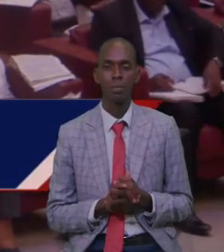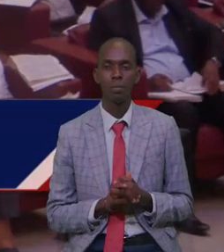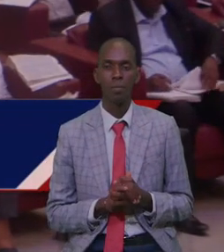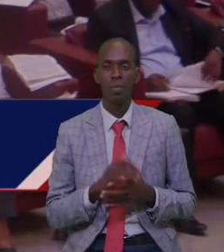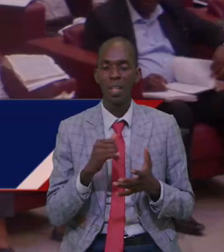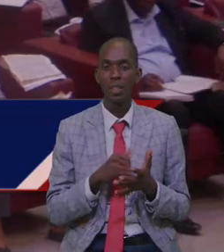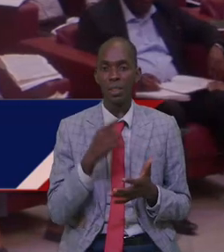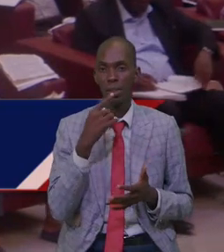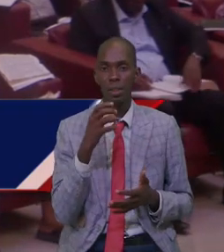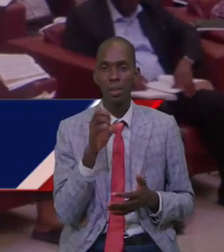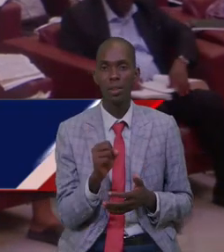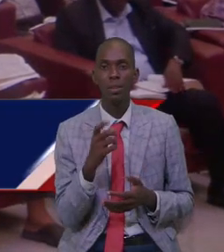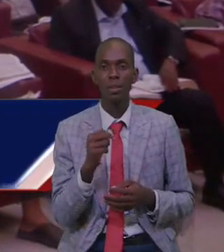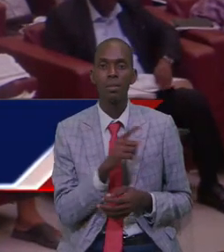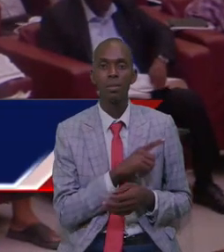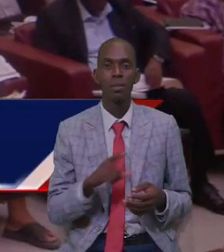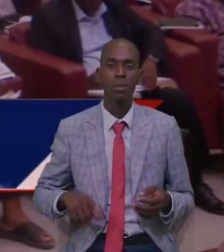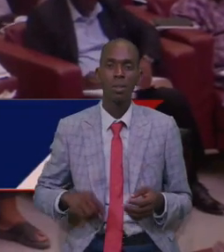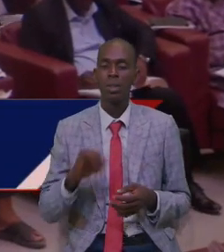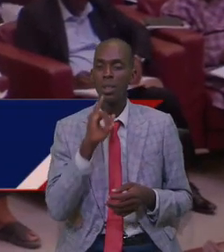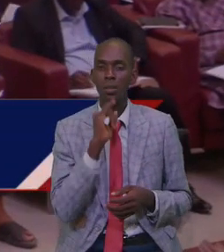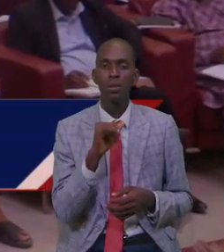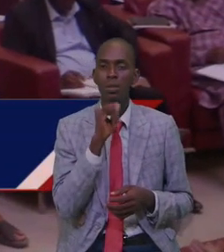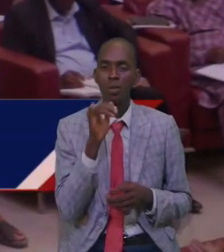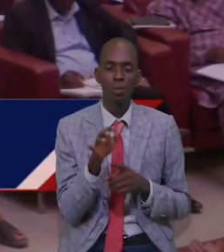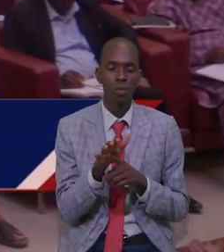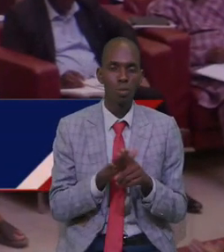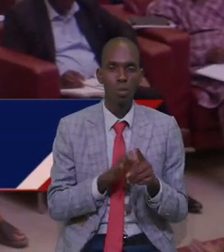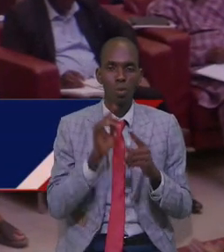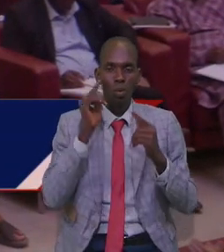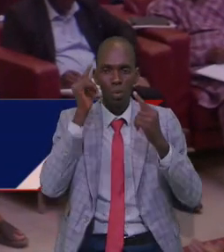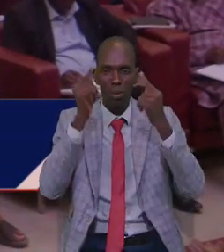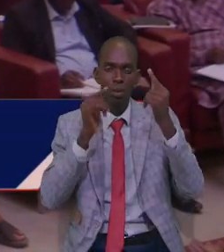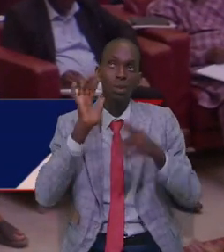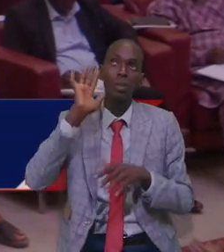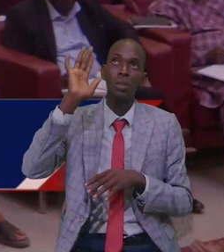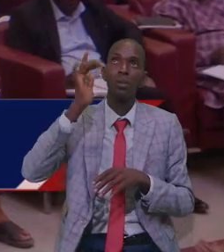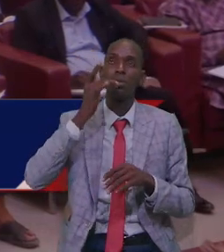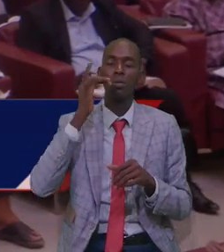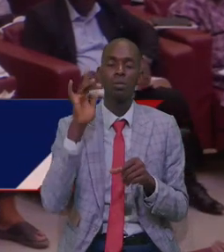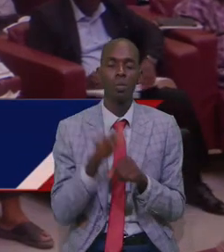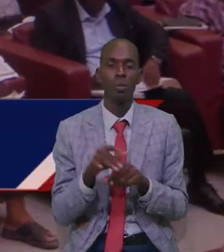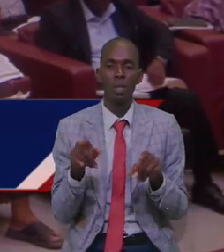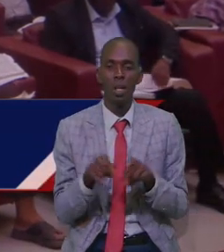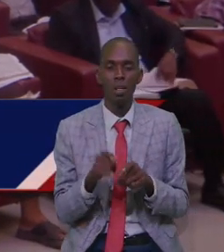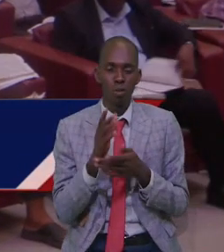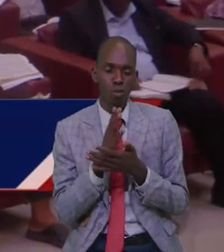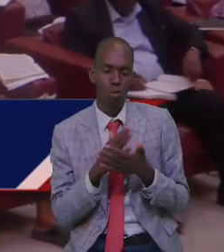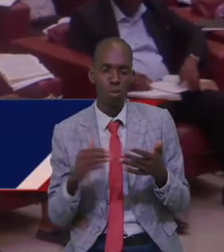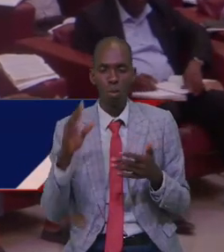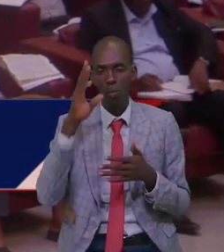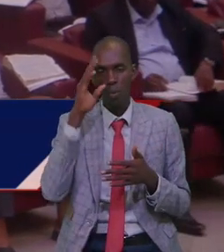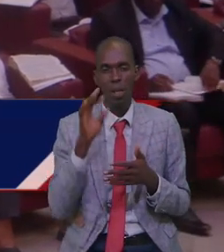It says, the Lord is not slack concerning his promise, as some men